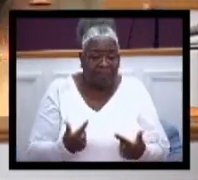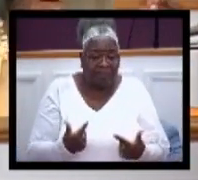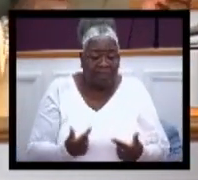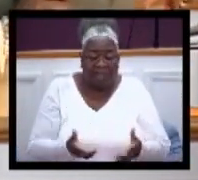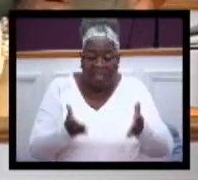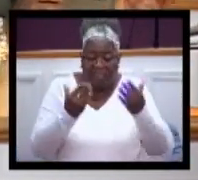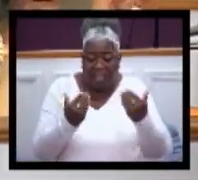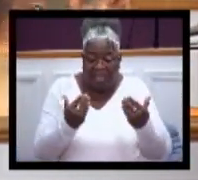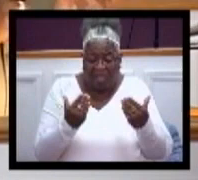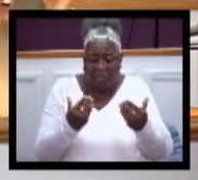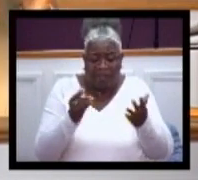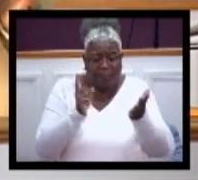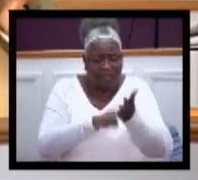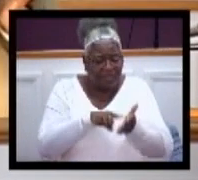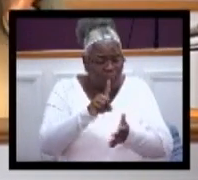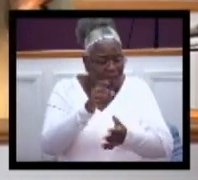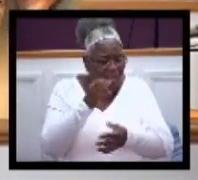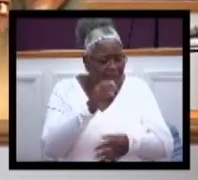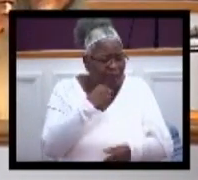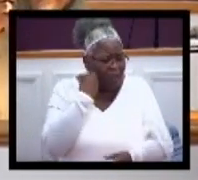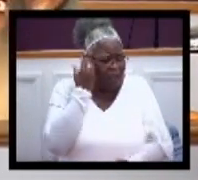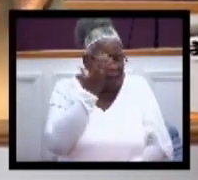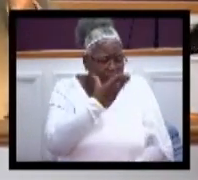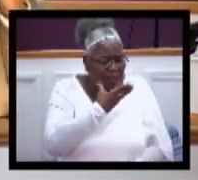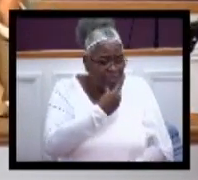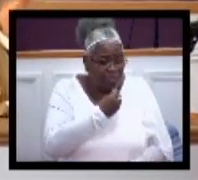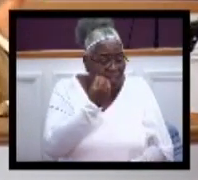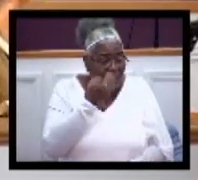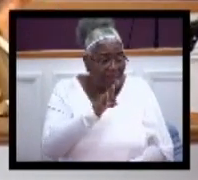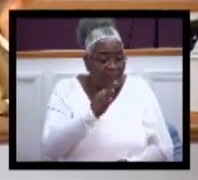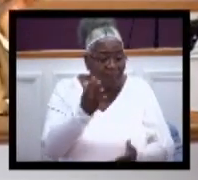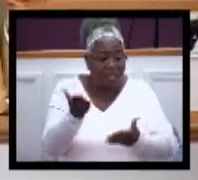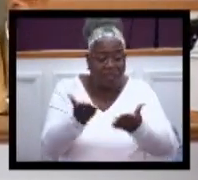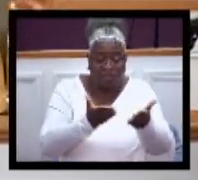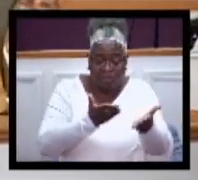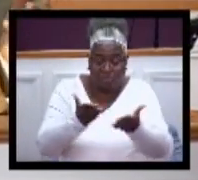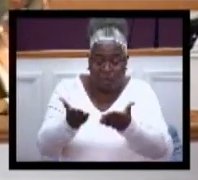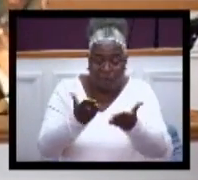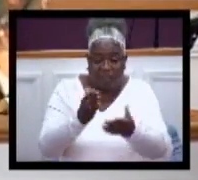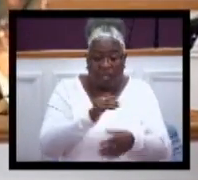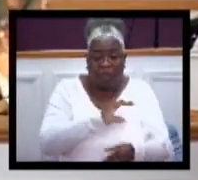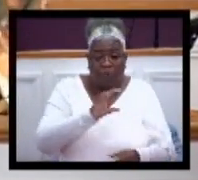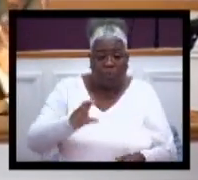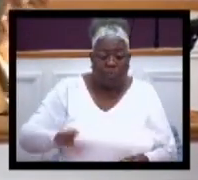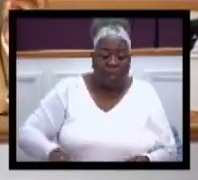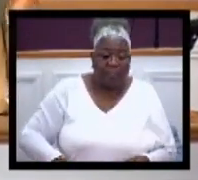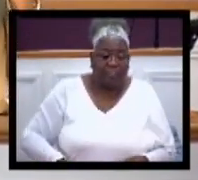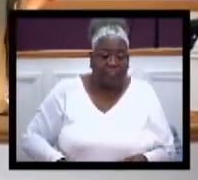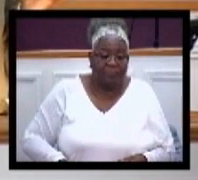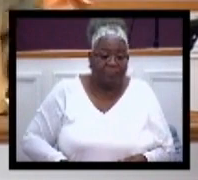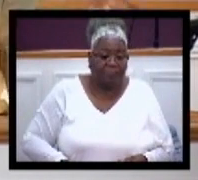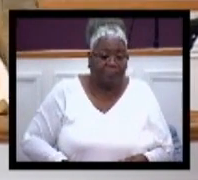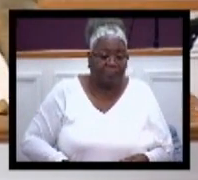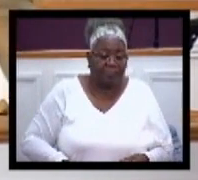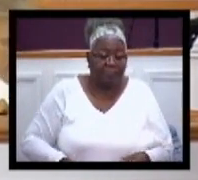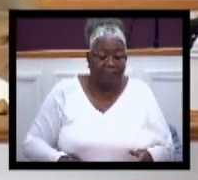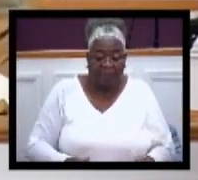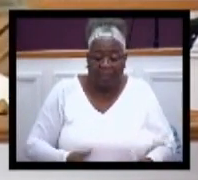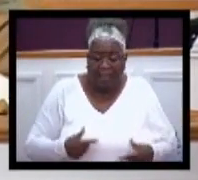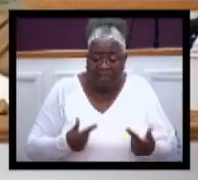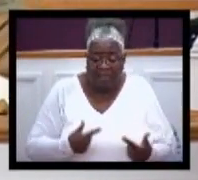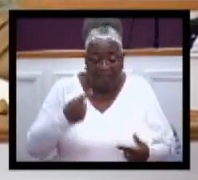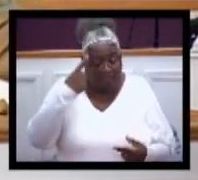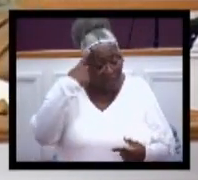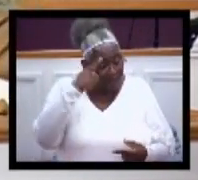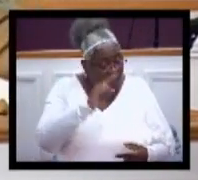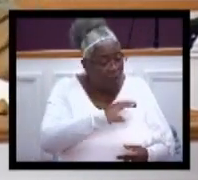Now, here is one of the beauties of serving Christ. Living for